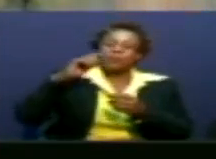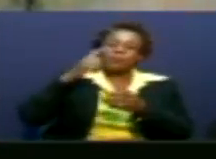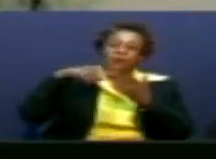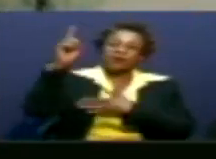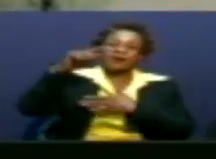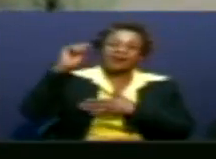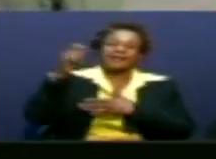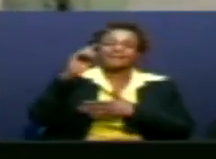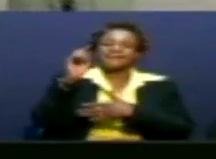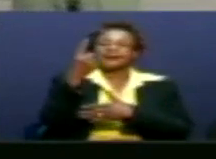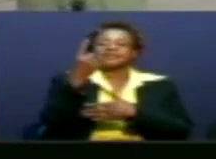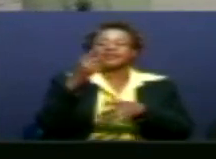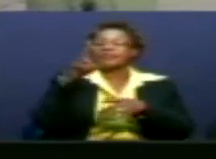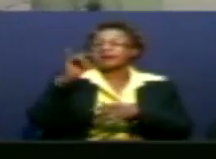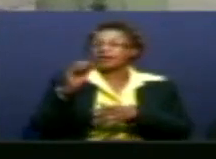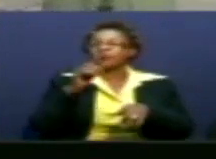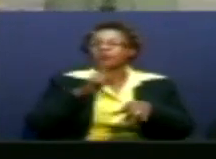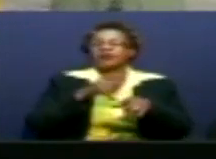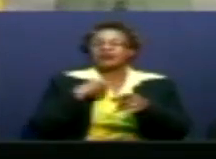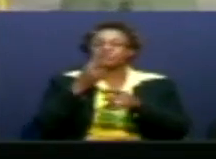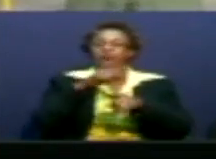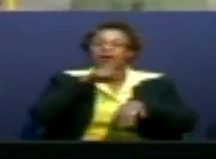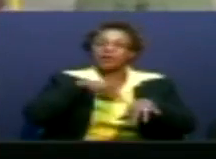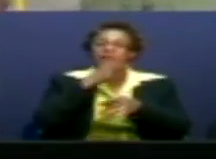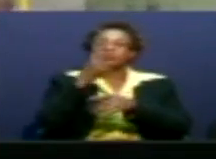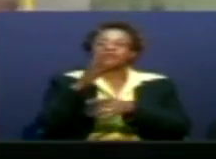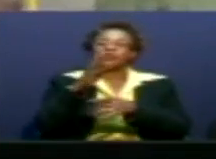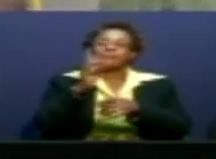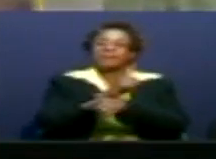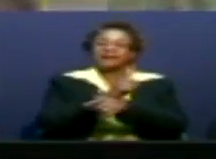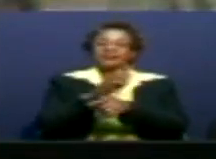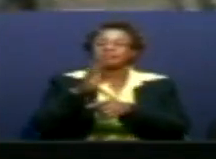in Rio when she clocked 2 hours, 24 minutes and 4 seconds.